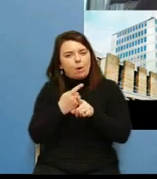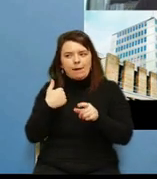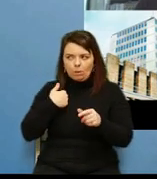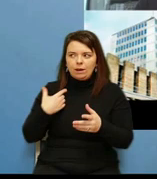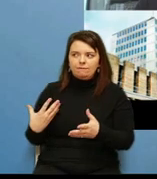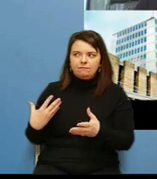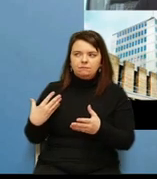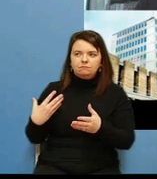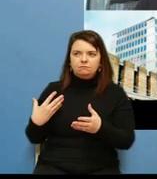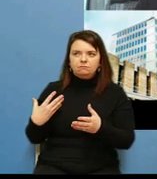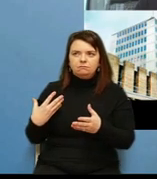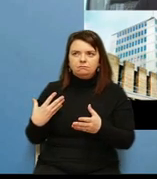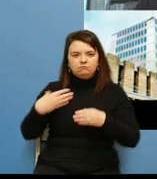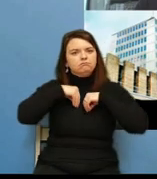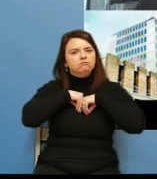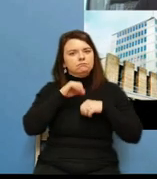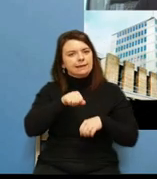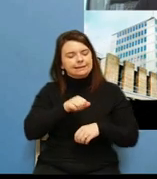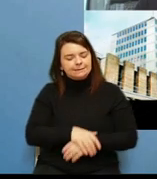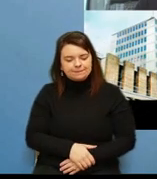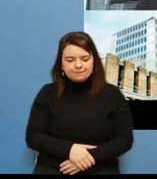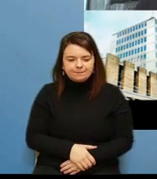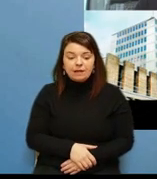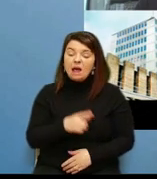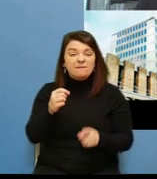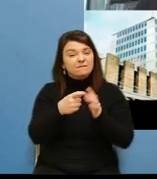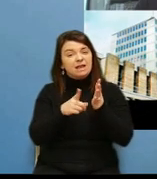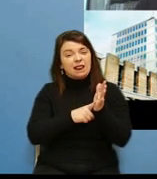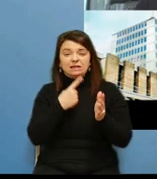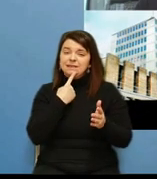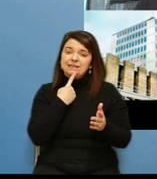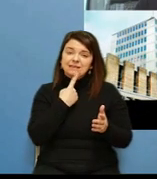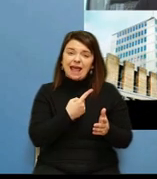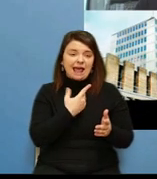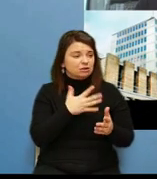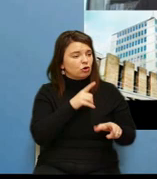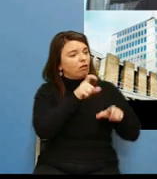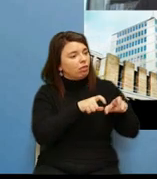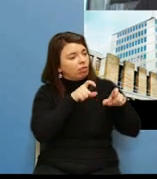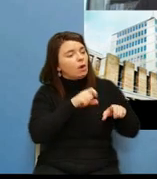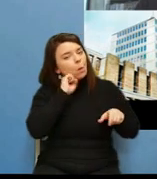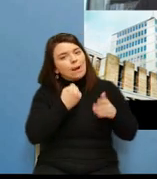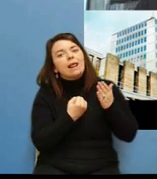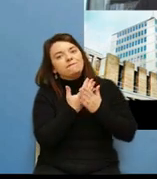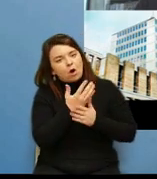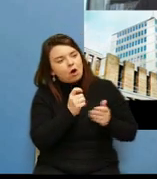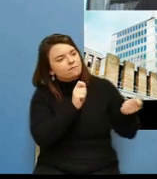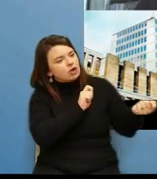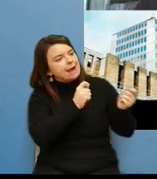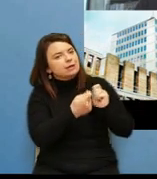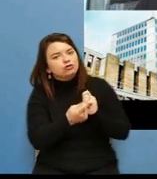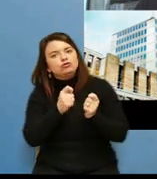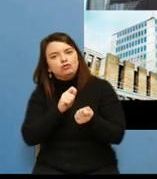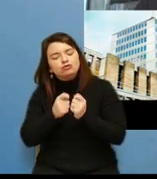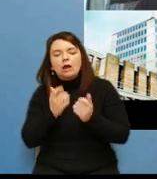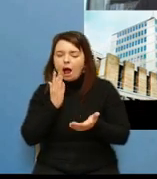really important comment that we need to take on board. And as Bill was saying, really, I think this isn't static. It is something that's going to evolve